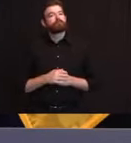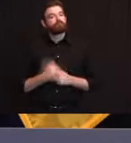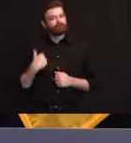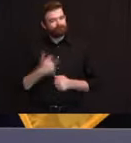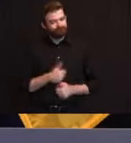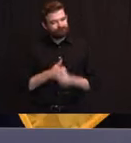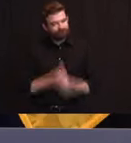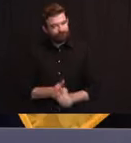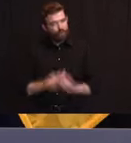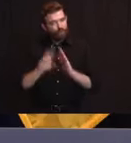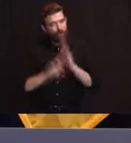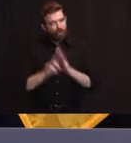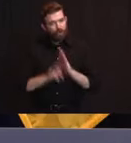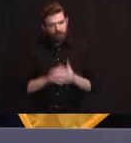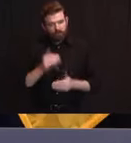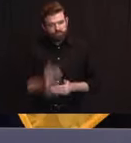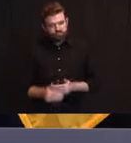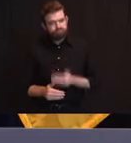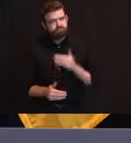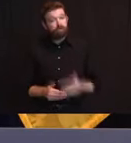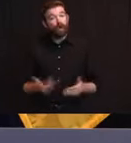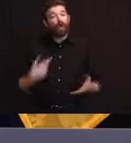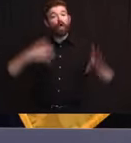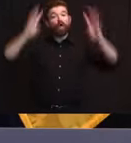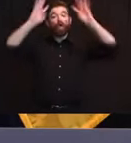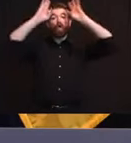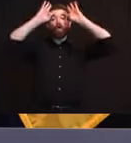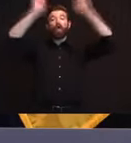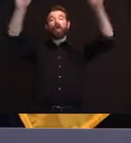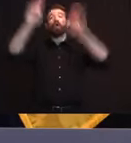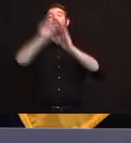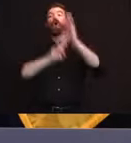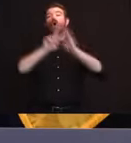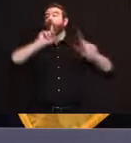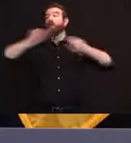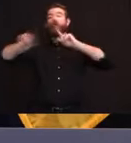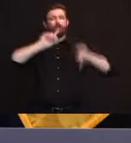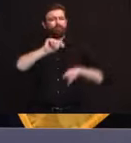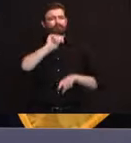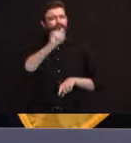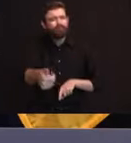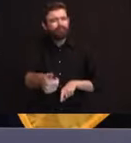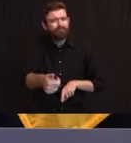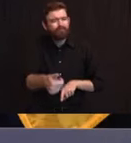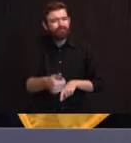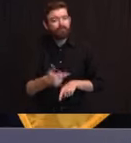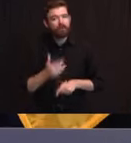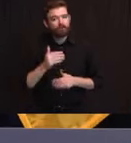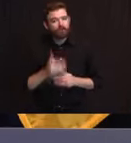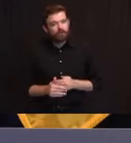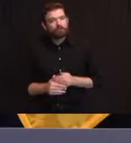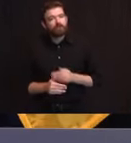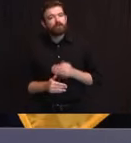economic health, but we're taking steps, first of all, in small batches so that we've got some